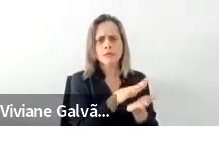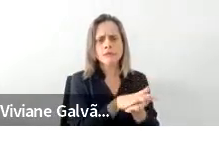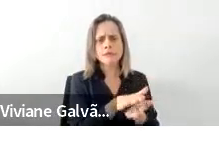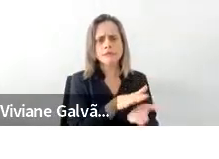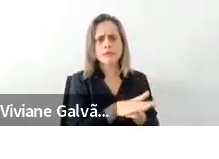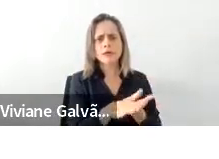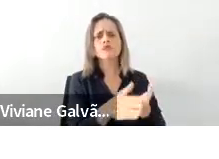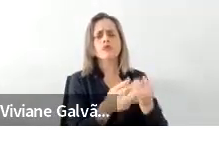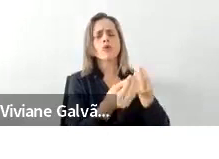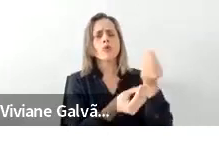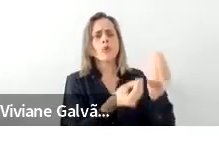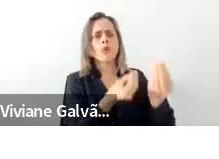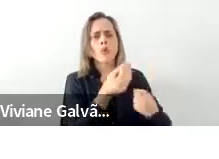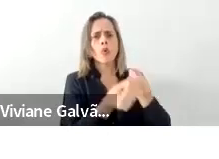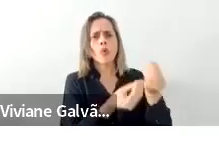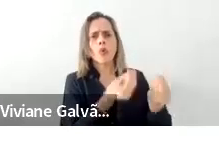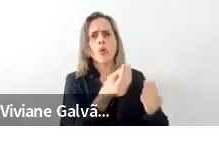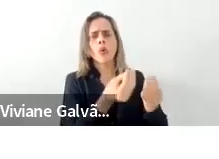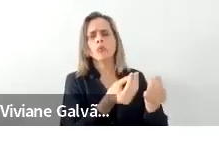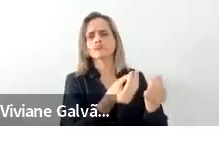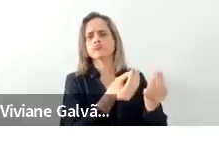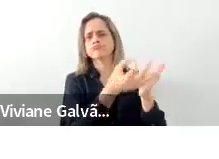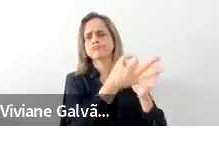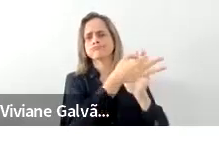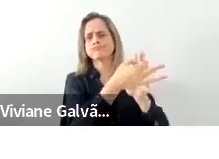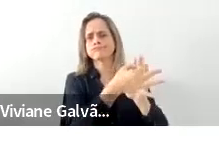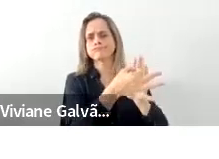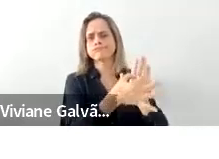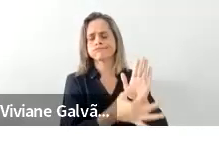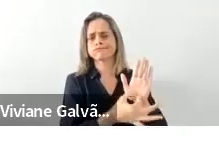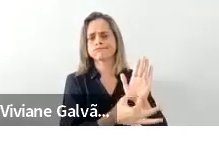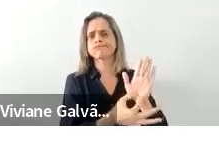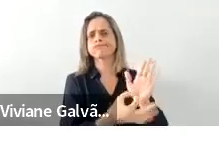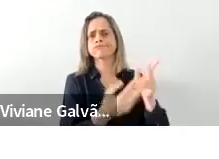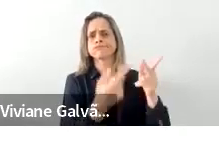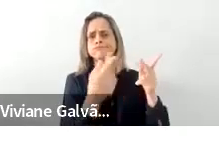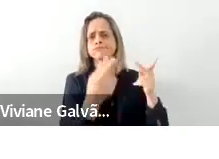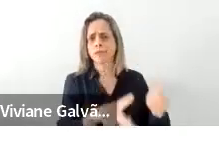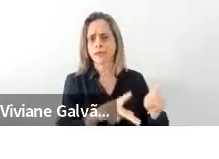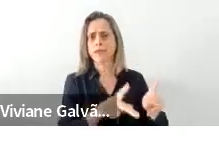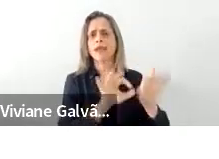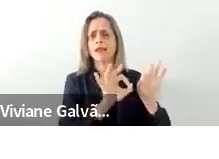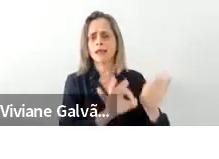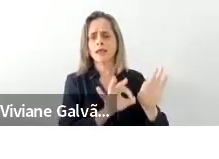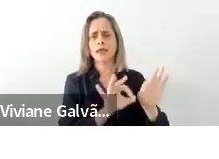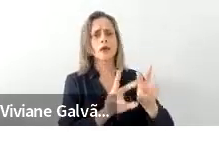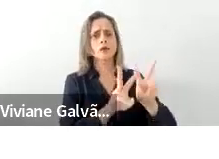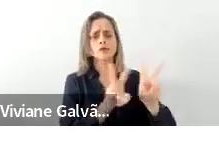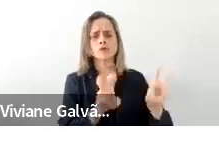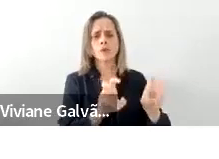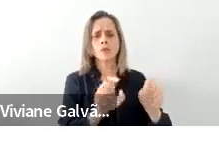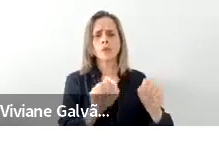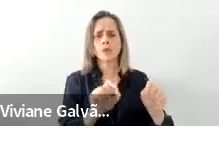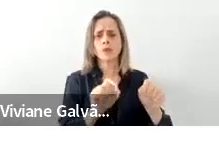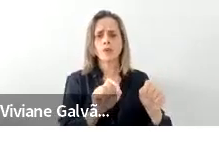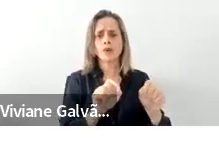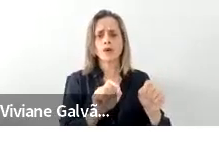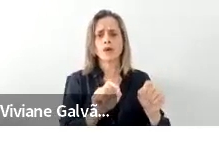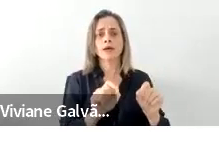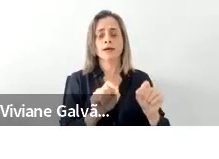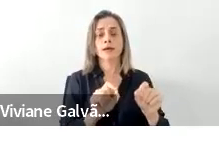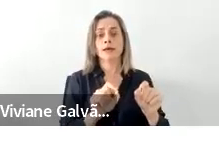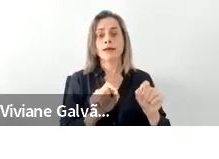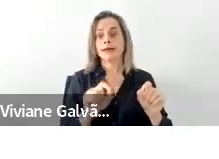and potential in relation to the arc of Marx's own work, itself